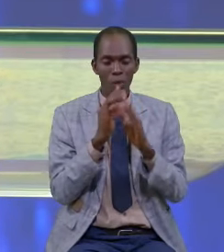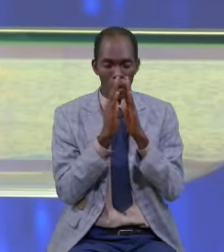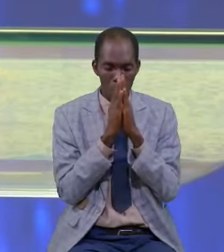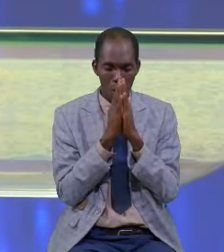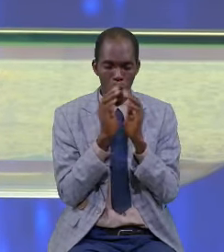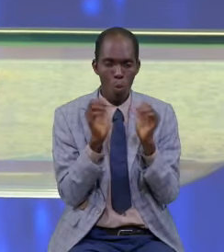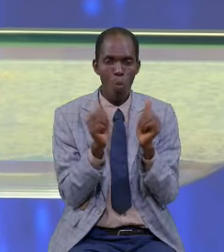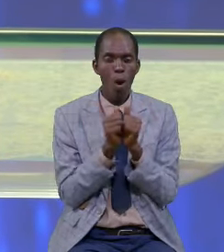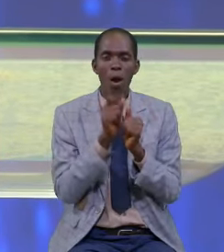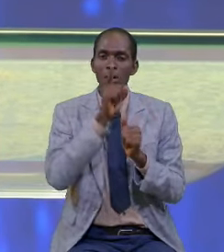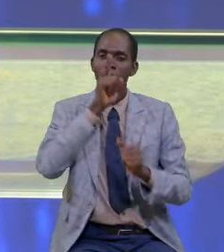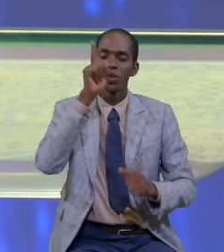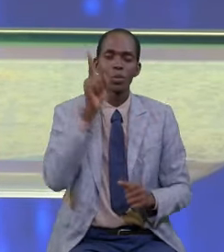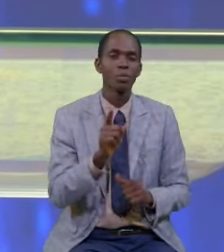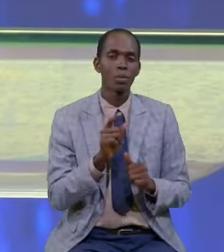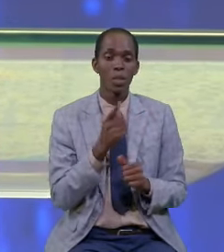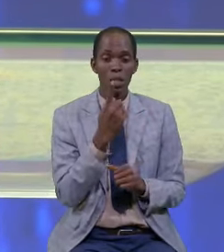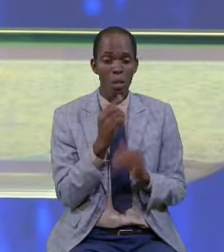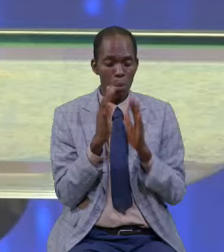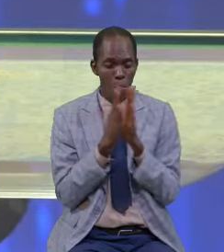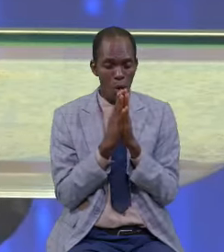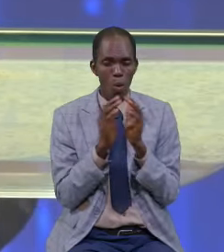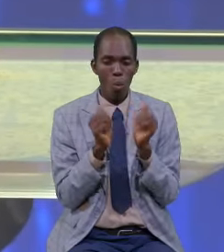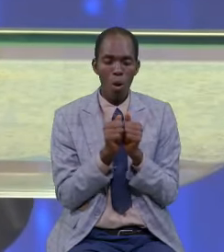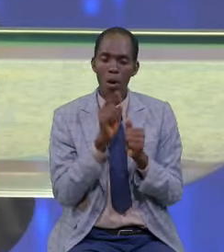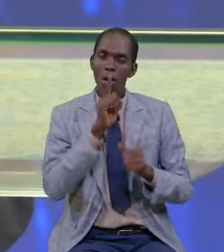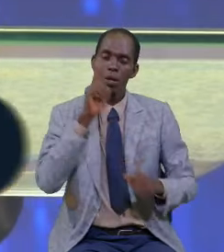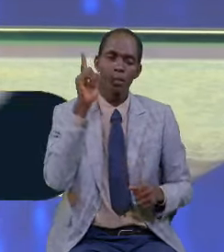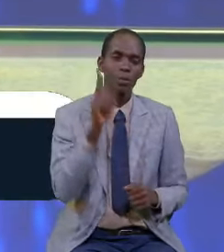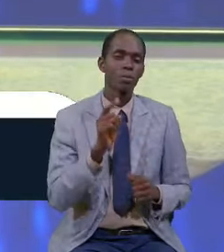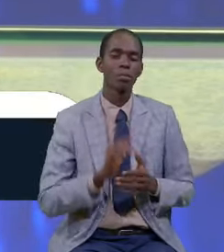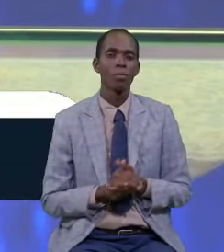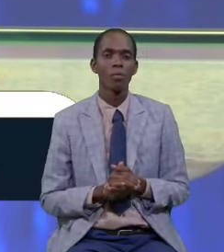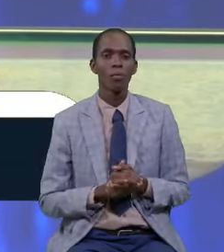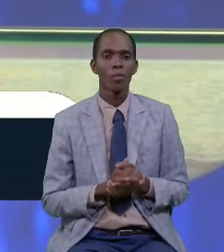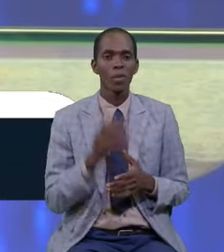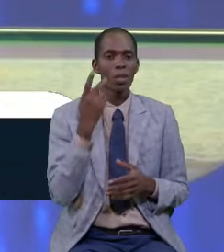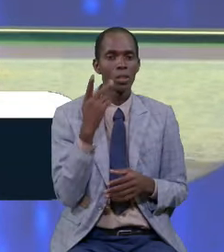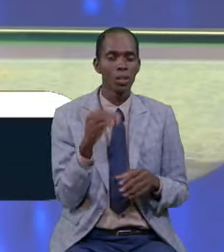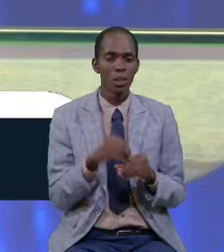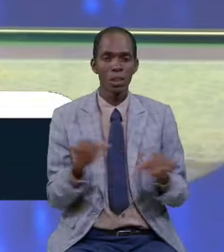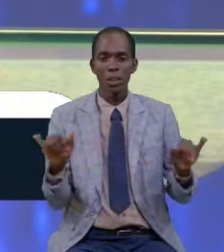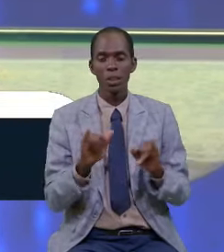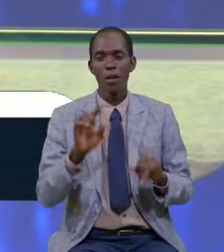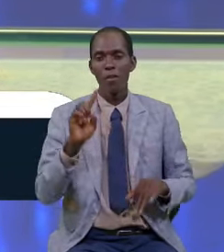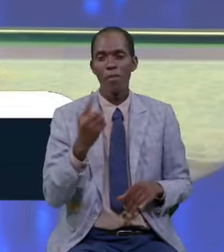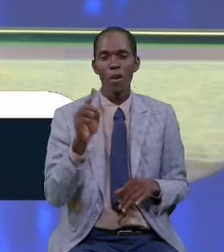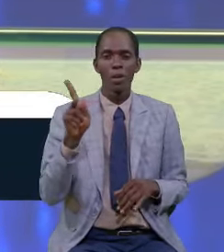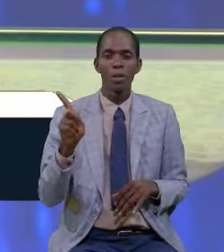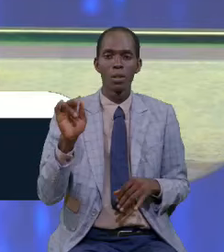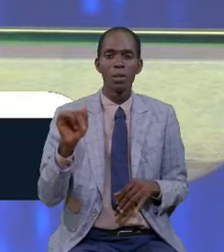with assurance. The prayer with assurance. We're coming to 1 Kings chapter 18,